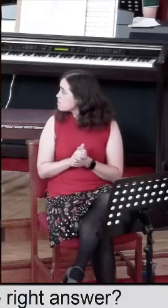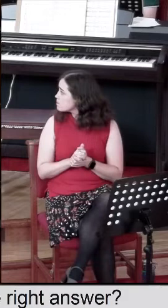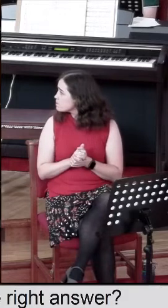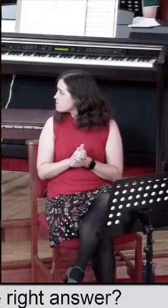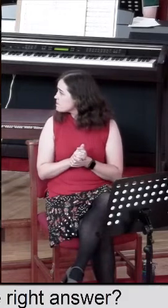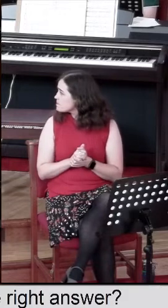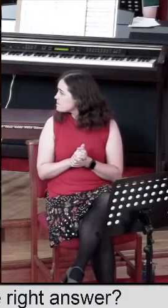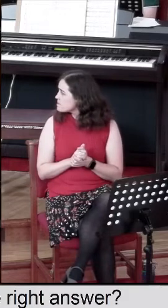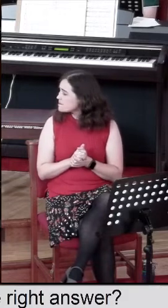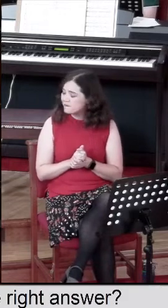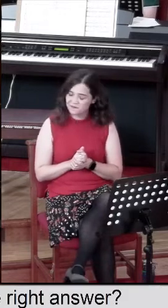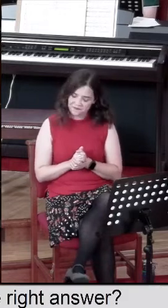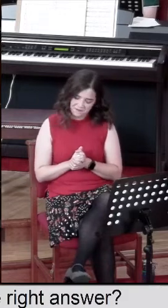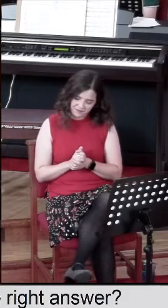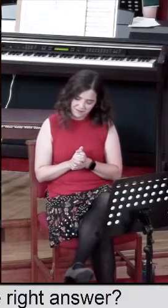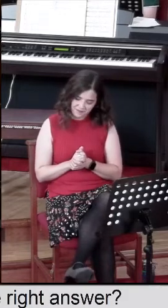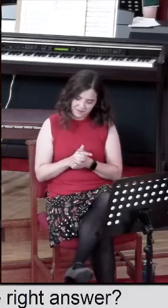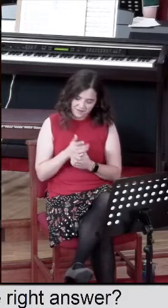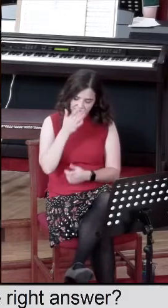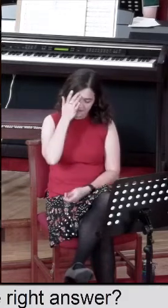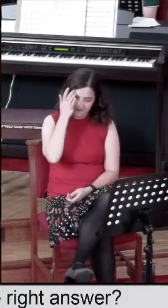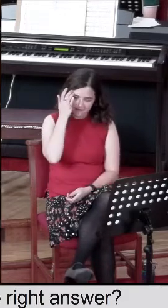let's try